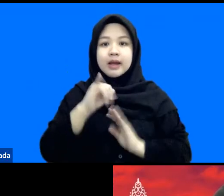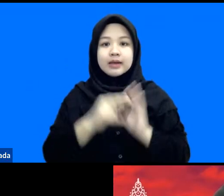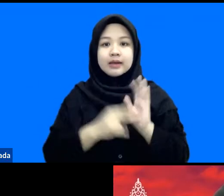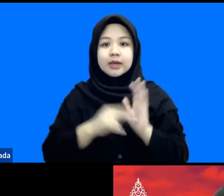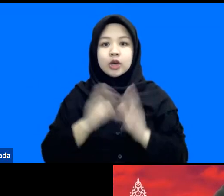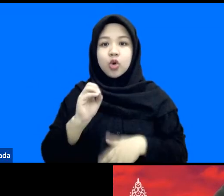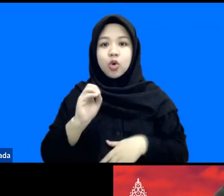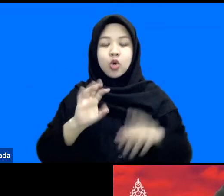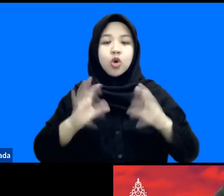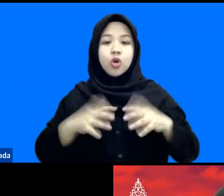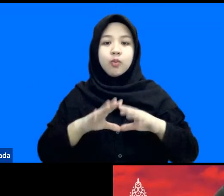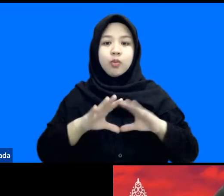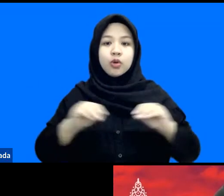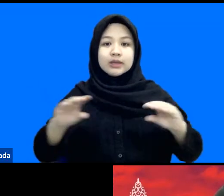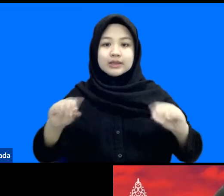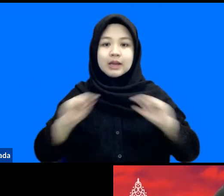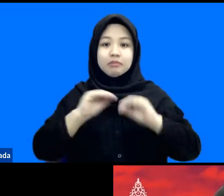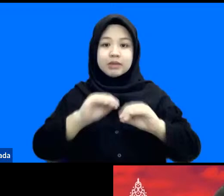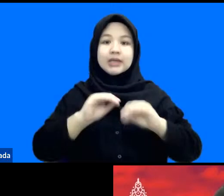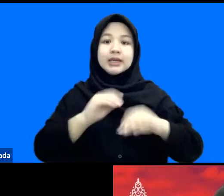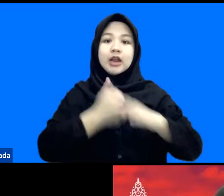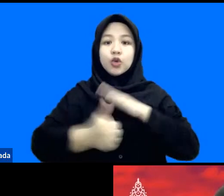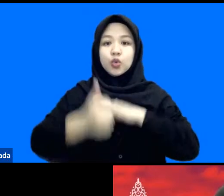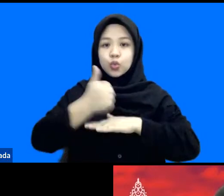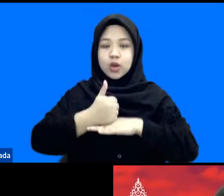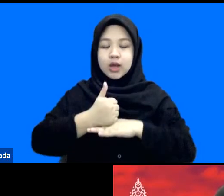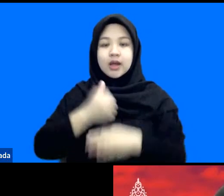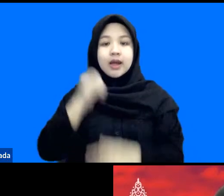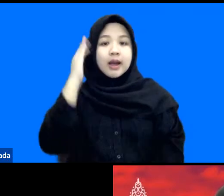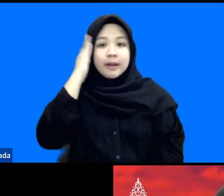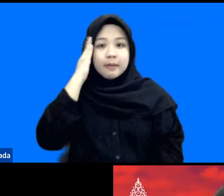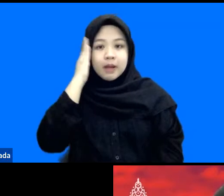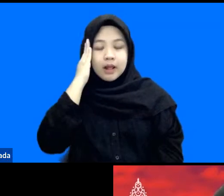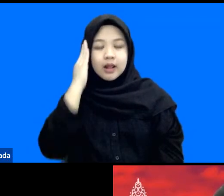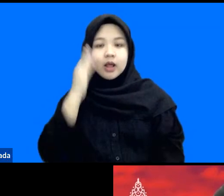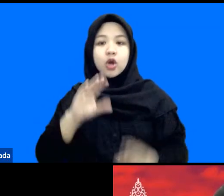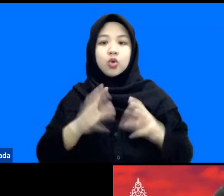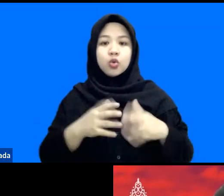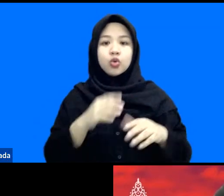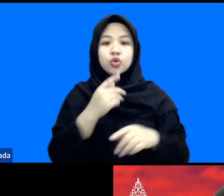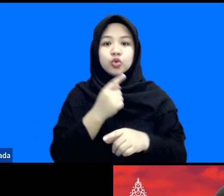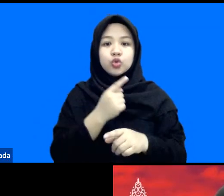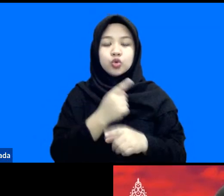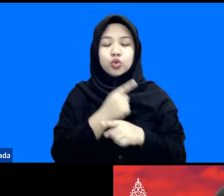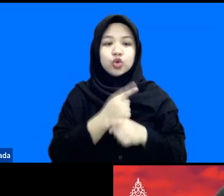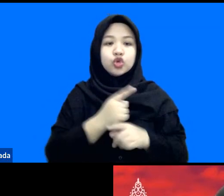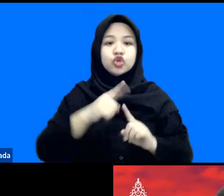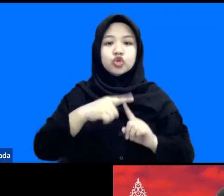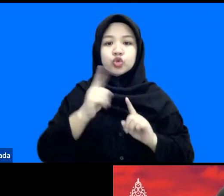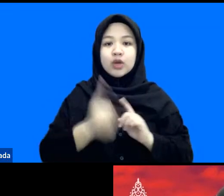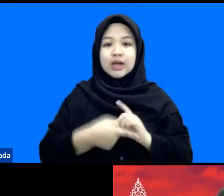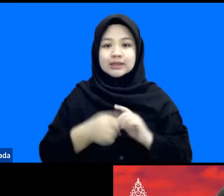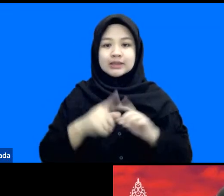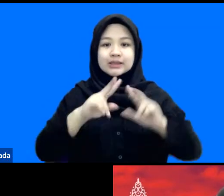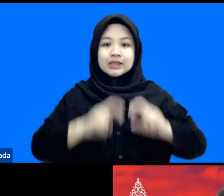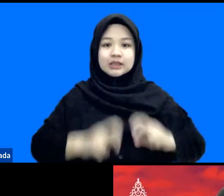of the Agency for Standardization, Curriculum and Assessment at the Ministry of Education, Culture, Research and